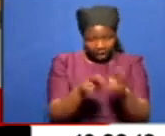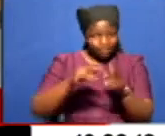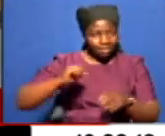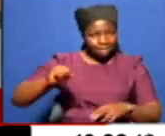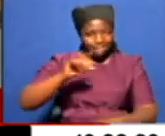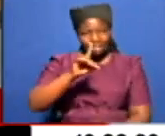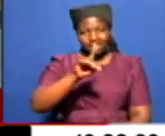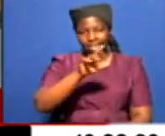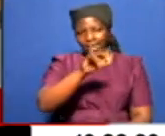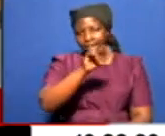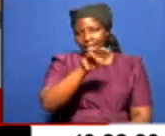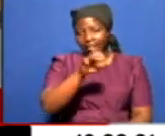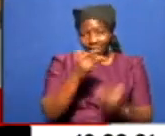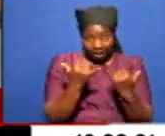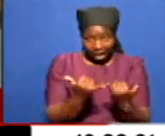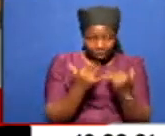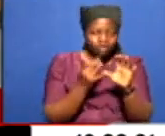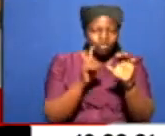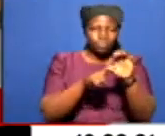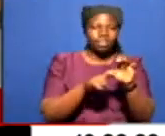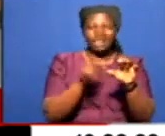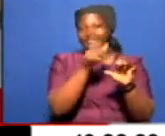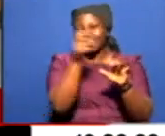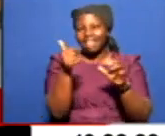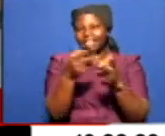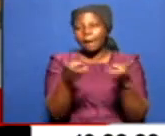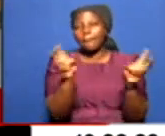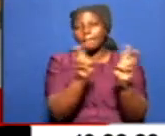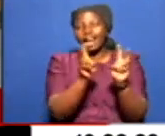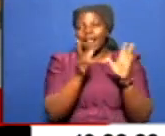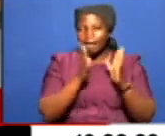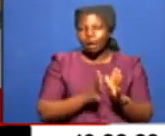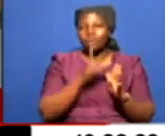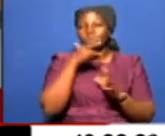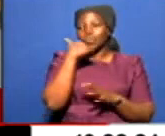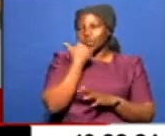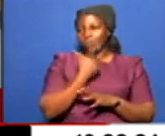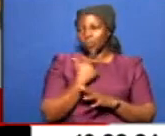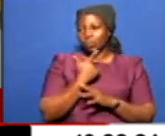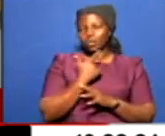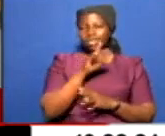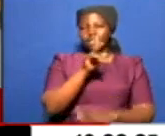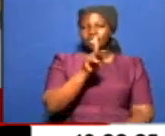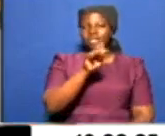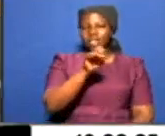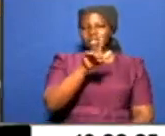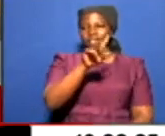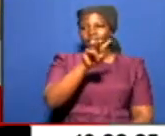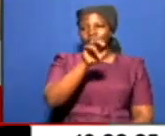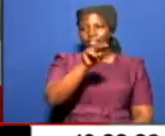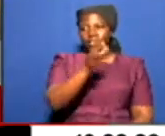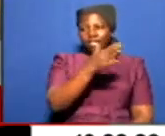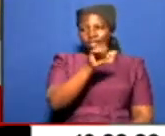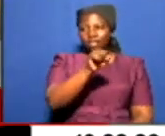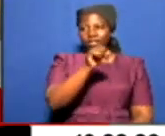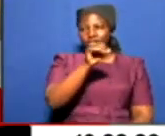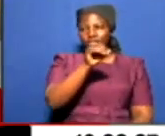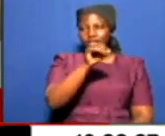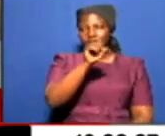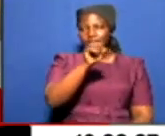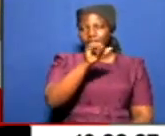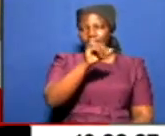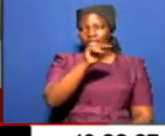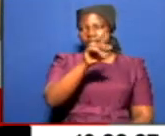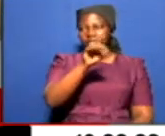are joined by yet another panelist who is Kevin Osido. Kevin Osido, karibu sana.